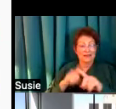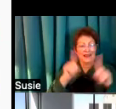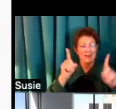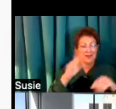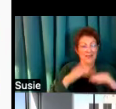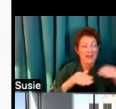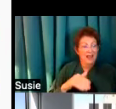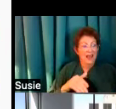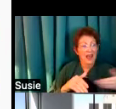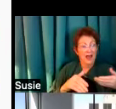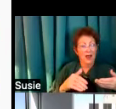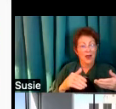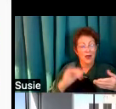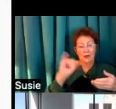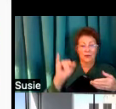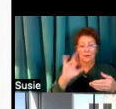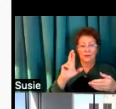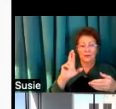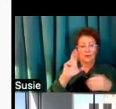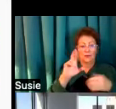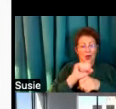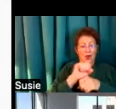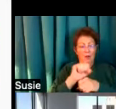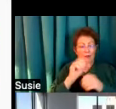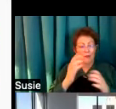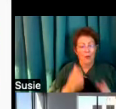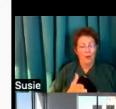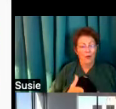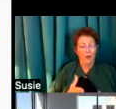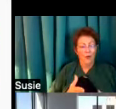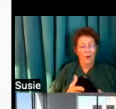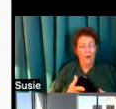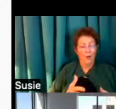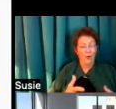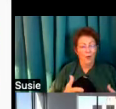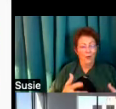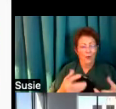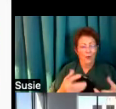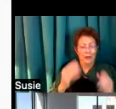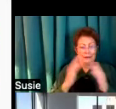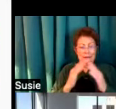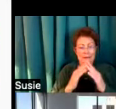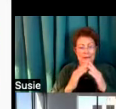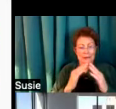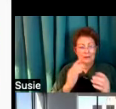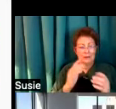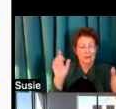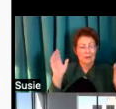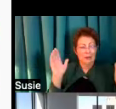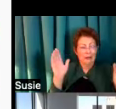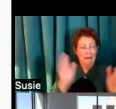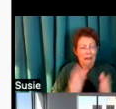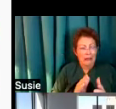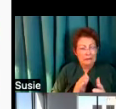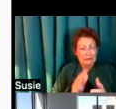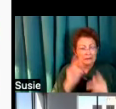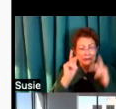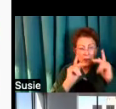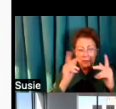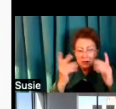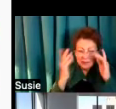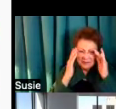hiring, a junior employee in, a city with a much lower cost of living, right? So it's